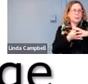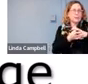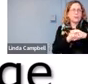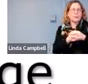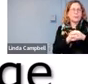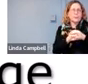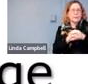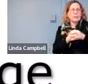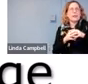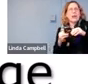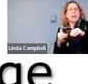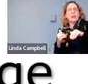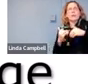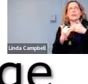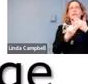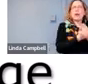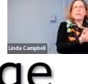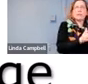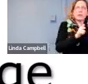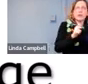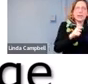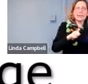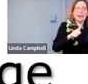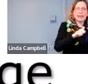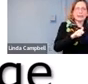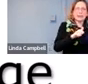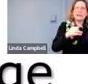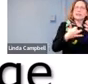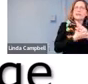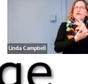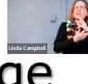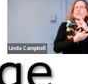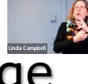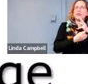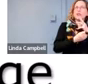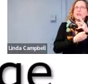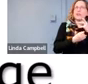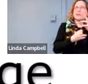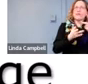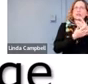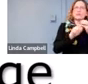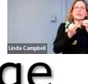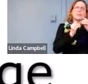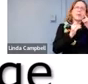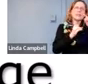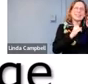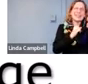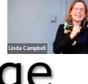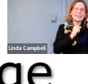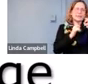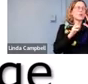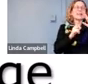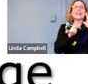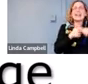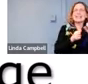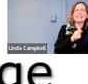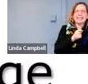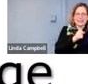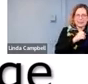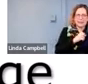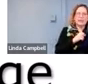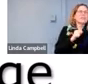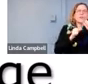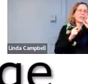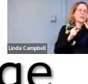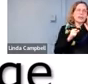them balance with their cargo. And when they arrive to the Great Lakes, to its fresh water, it's